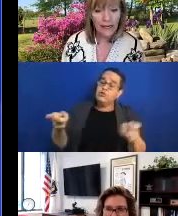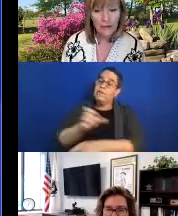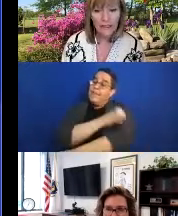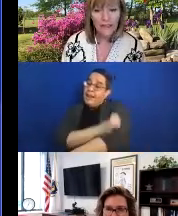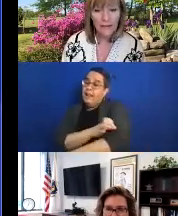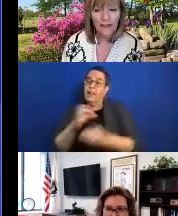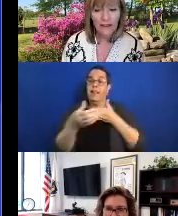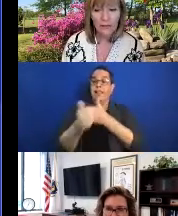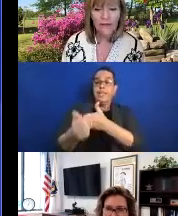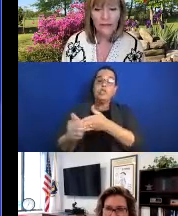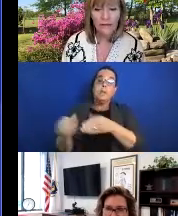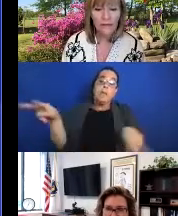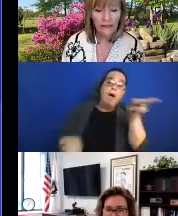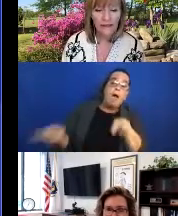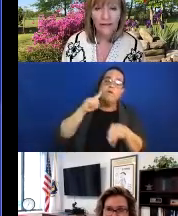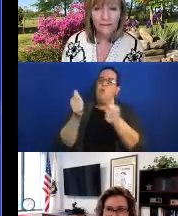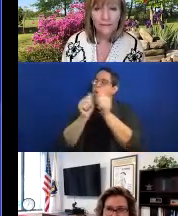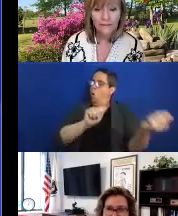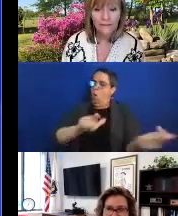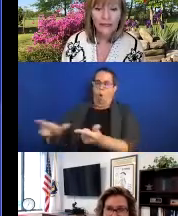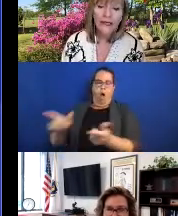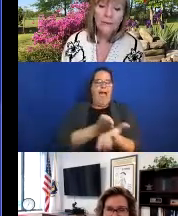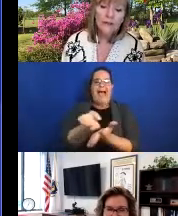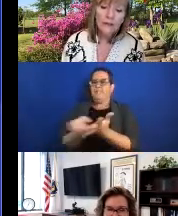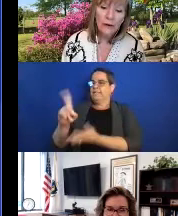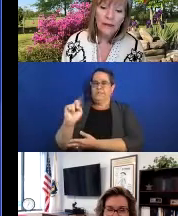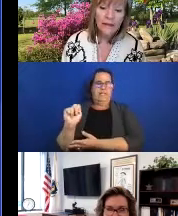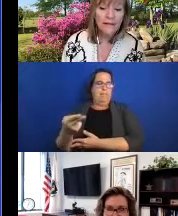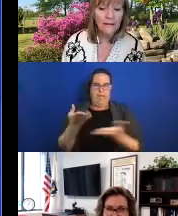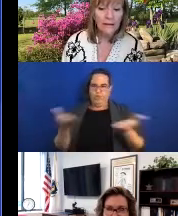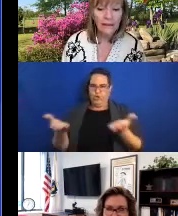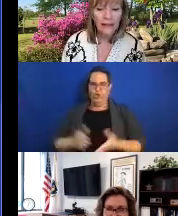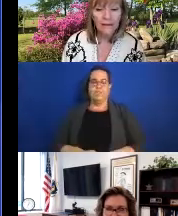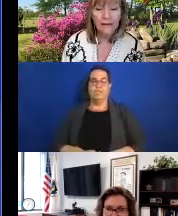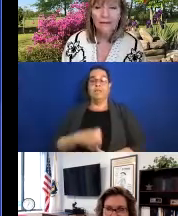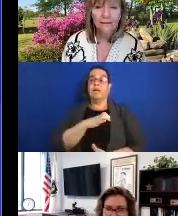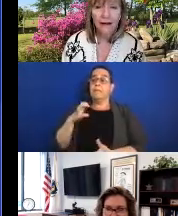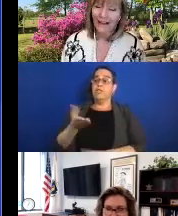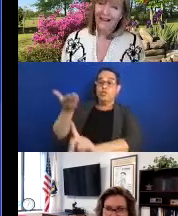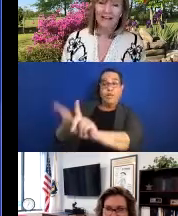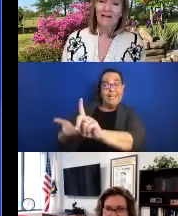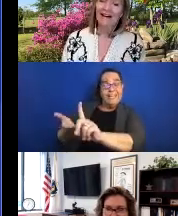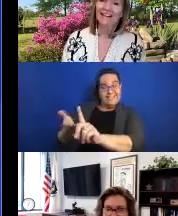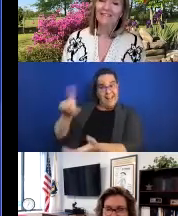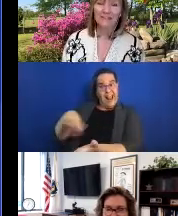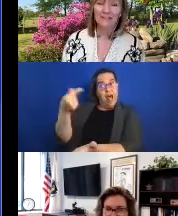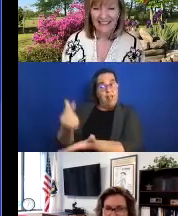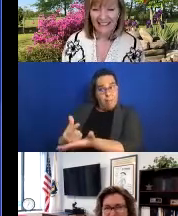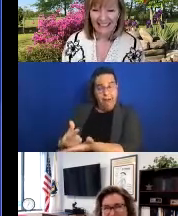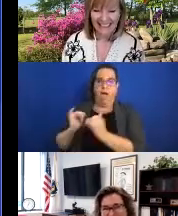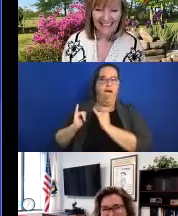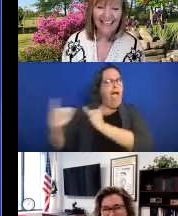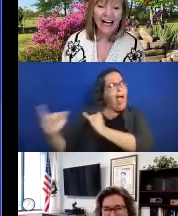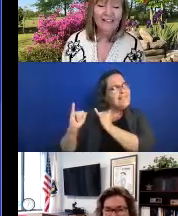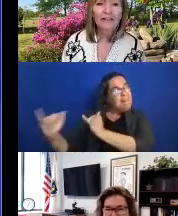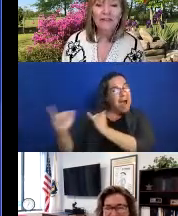all aspects of DMH statewide service compliance. Commissioner Doyle is an alumna, as am I, which is very exciting